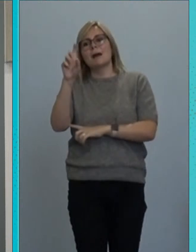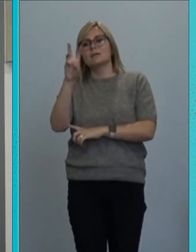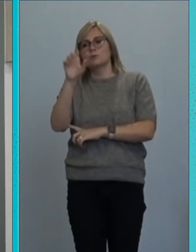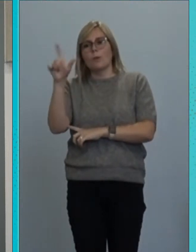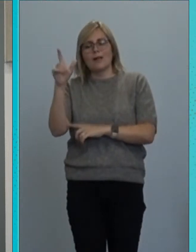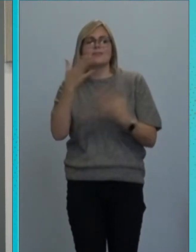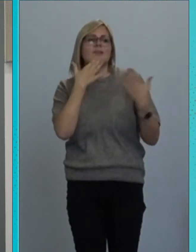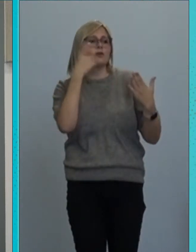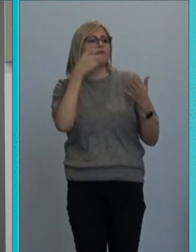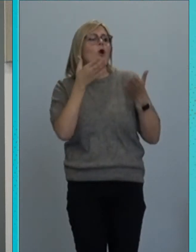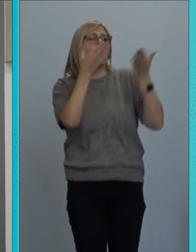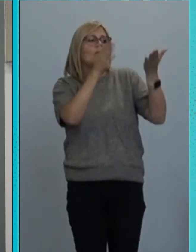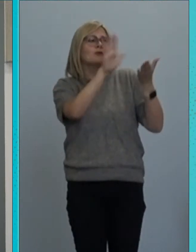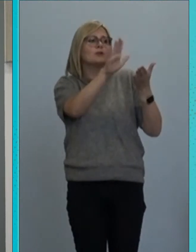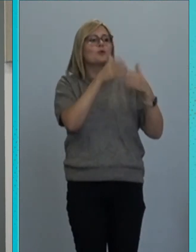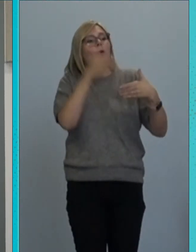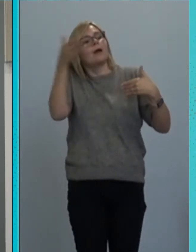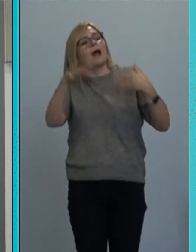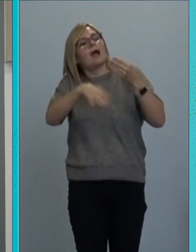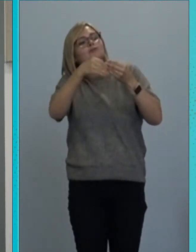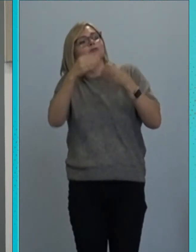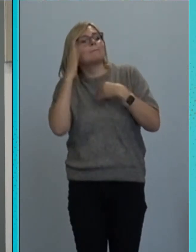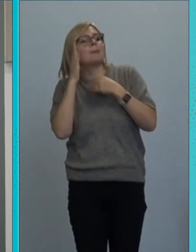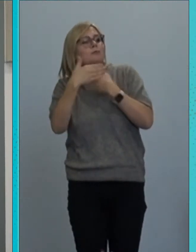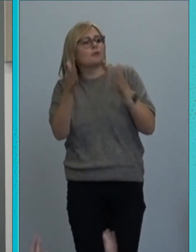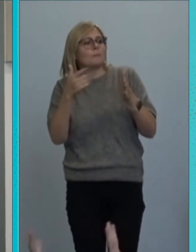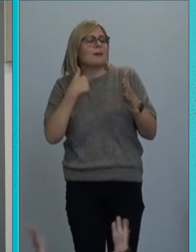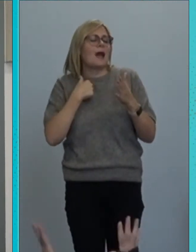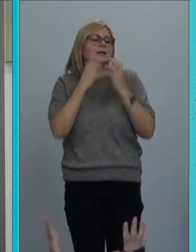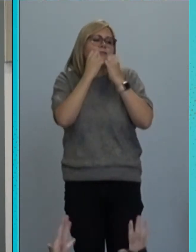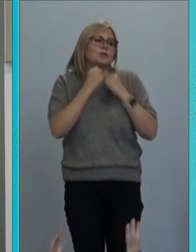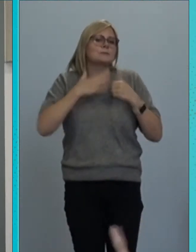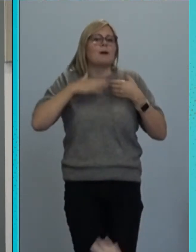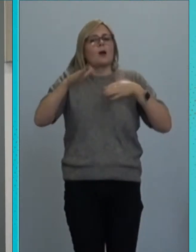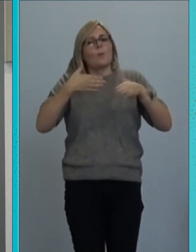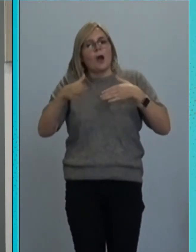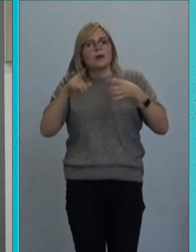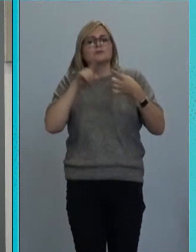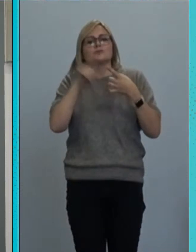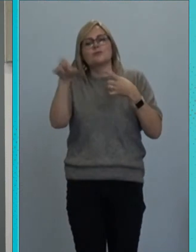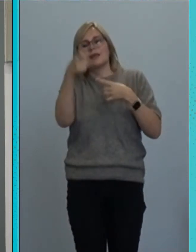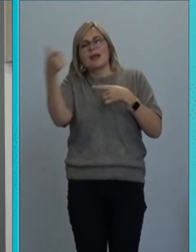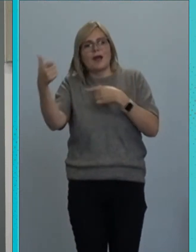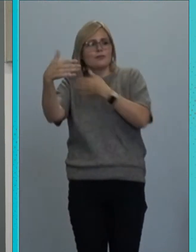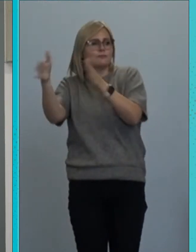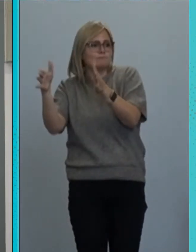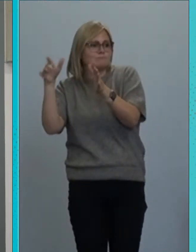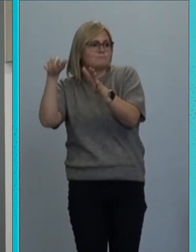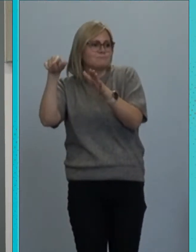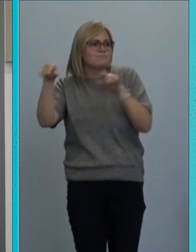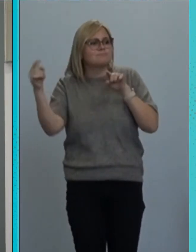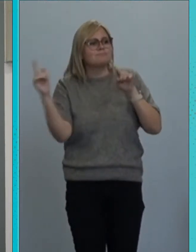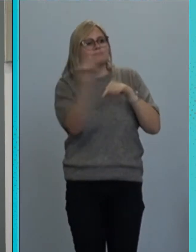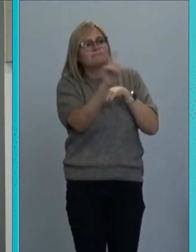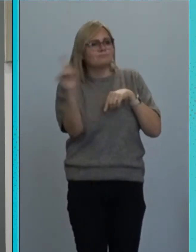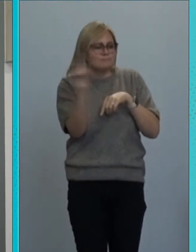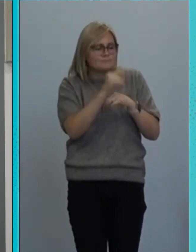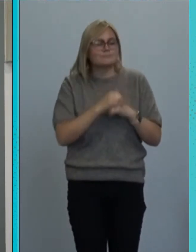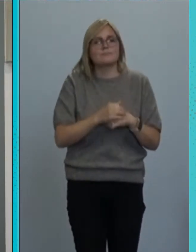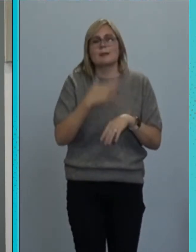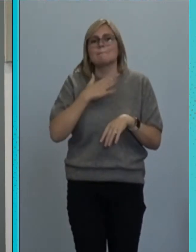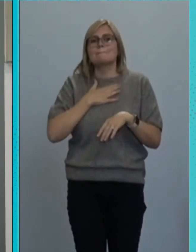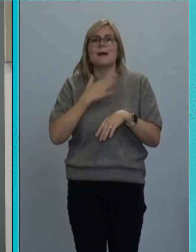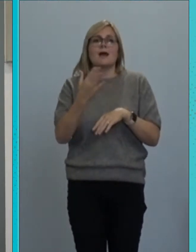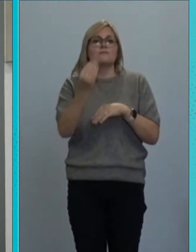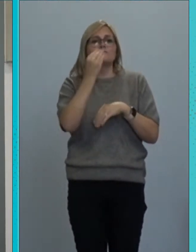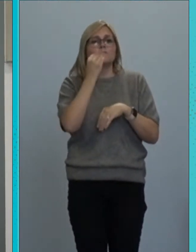spare bedroom. I cherished my walks along the Gage Canal, my